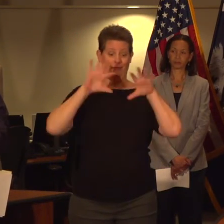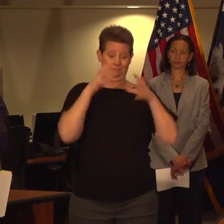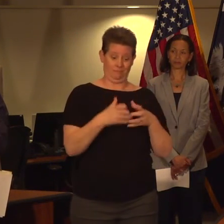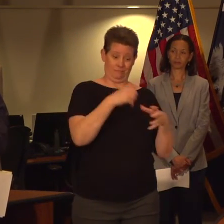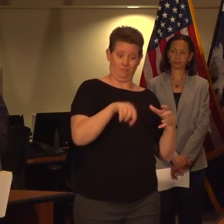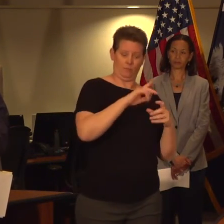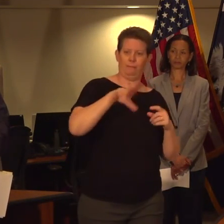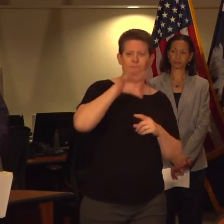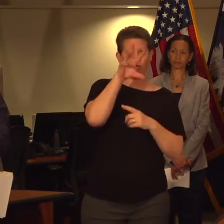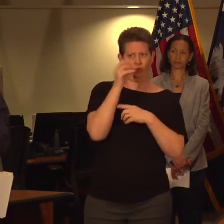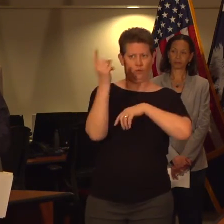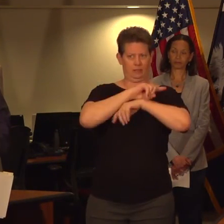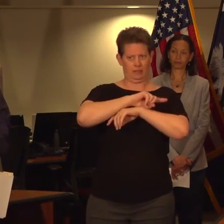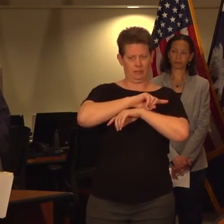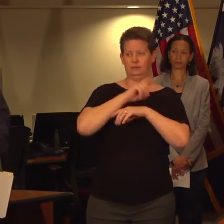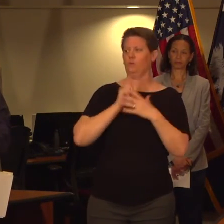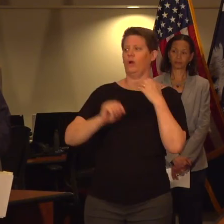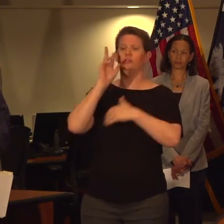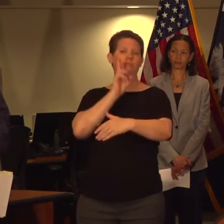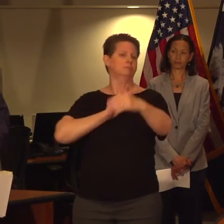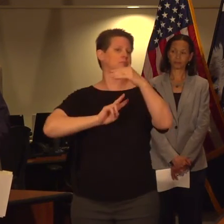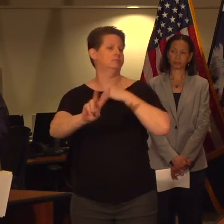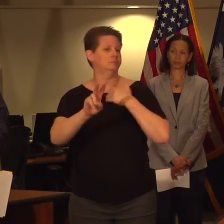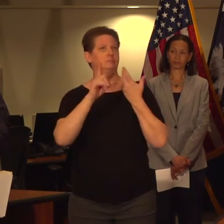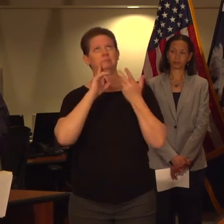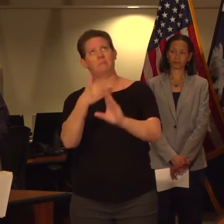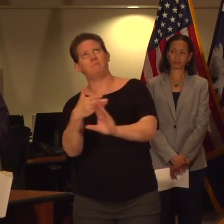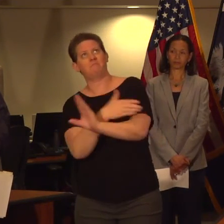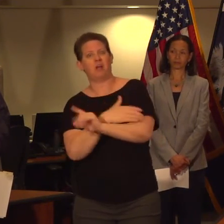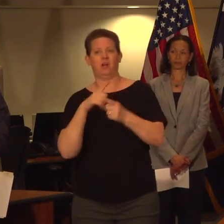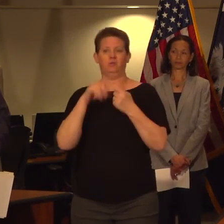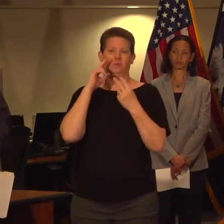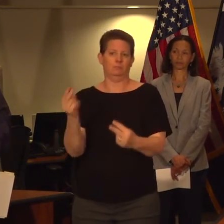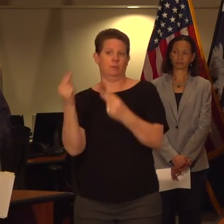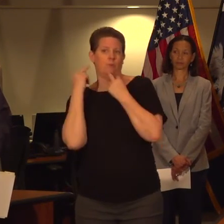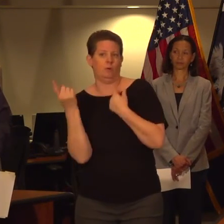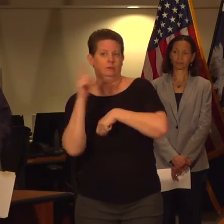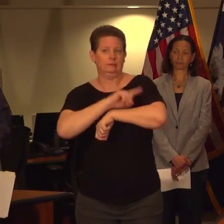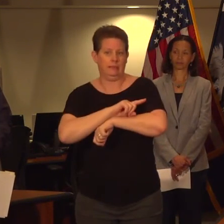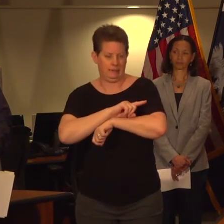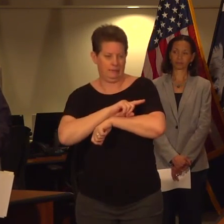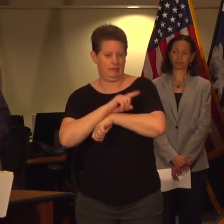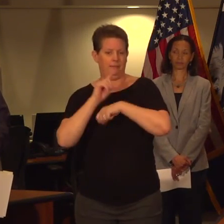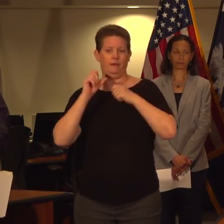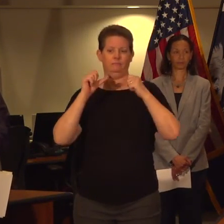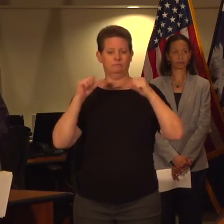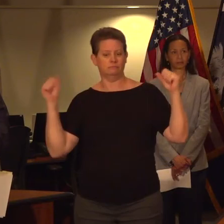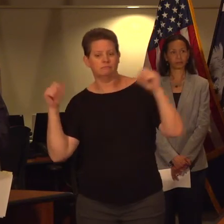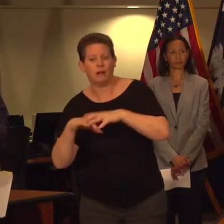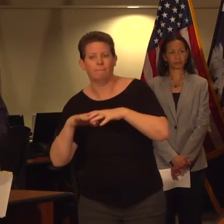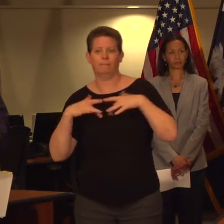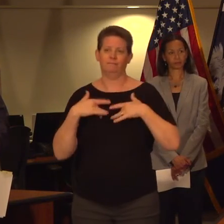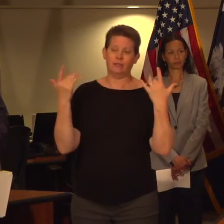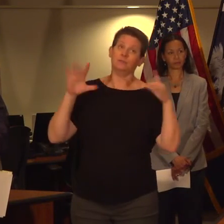month. What do you think in the month ahead, say prior to Memorial Day, about mass gatherings, events, weddings?